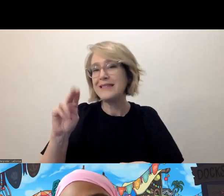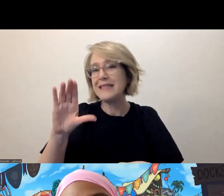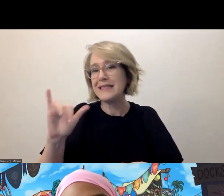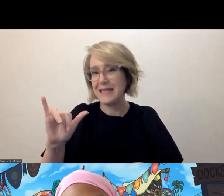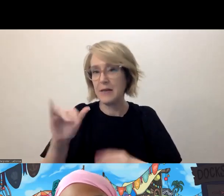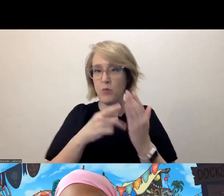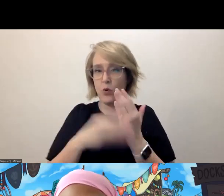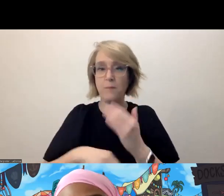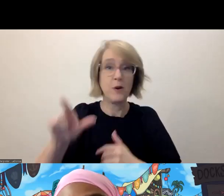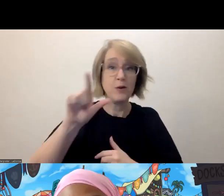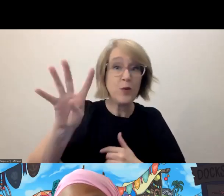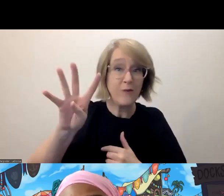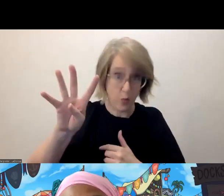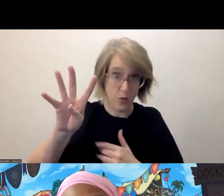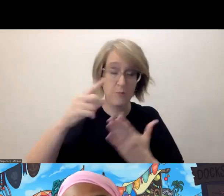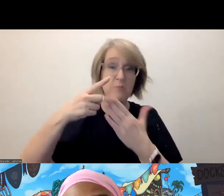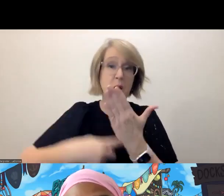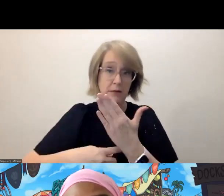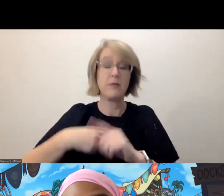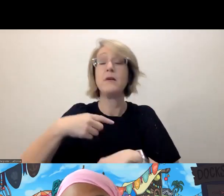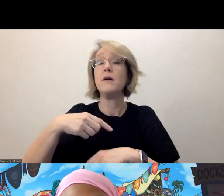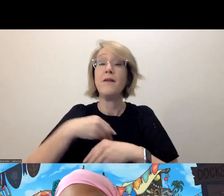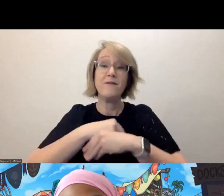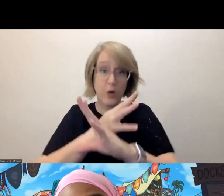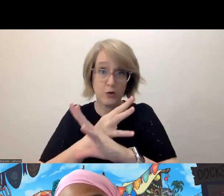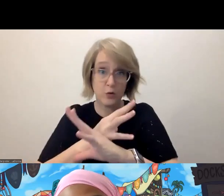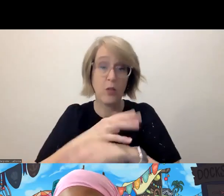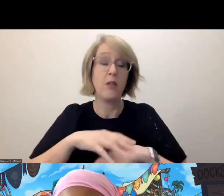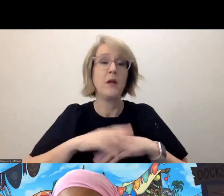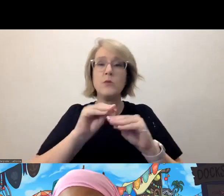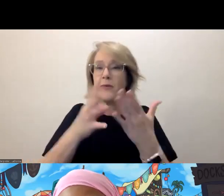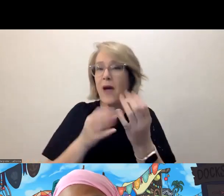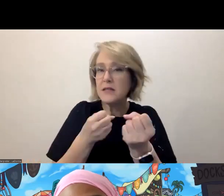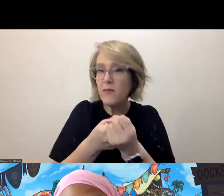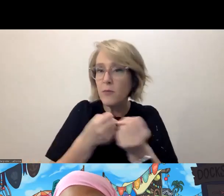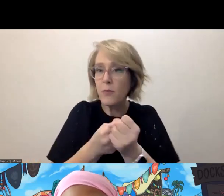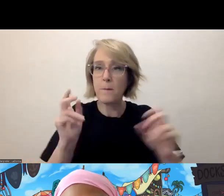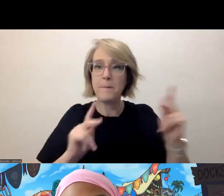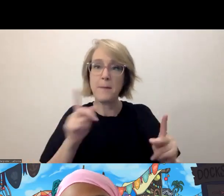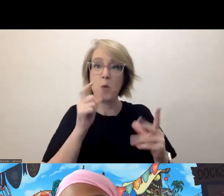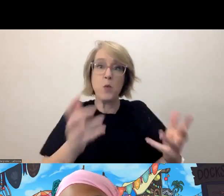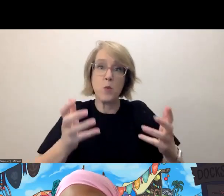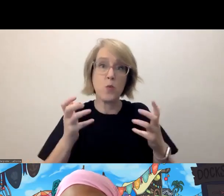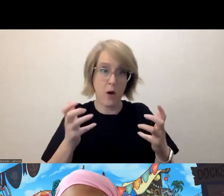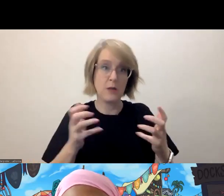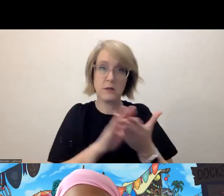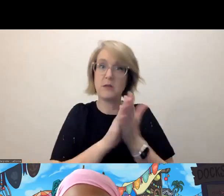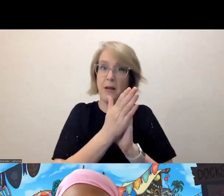fully virtual graduate level program to help provide support for these individuals so that they can support